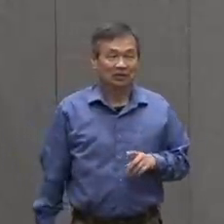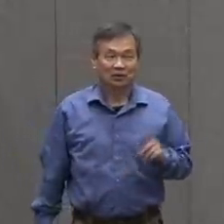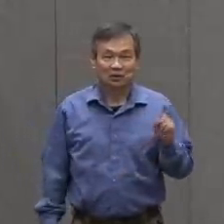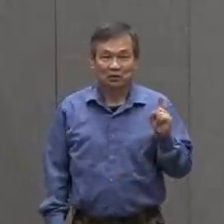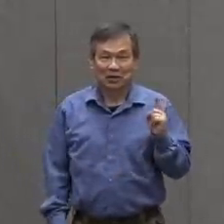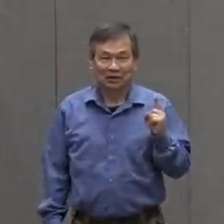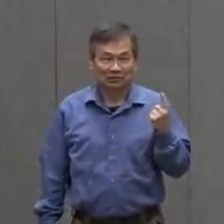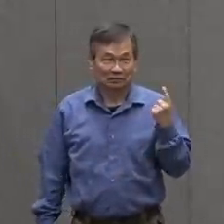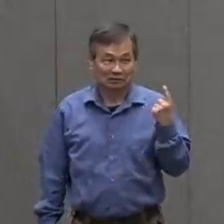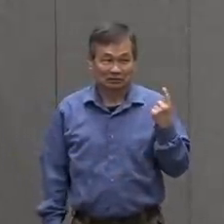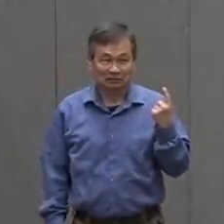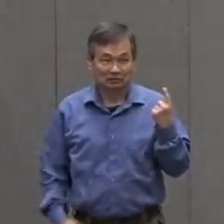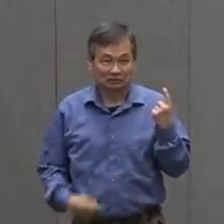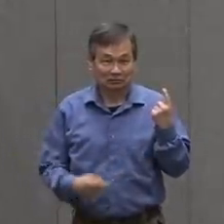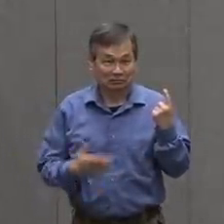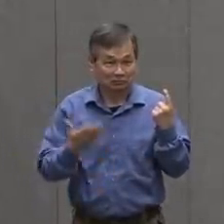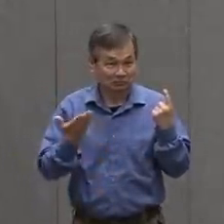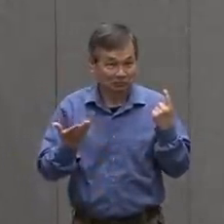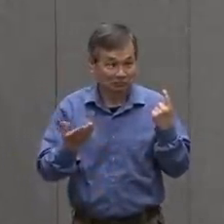1,